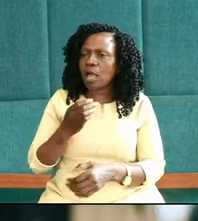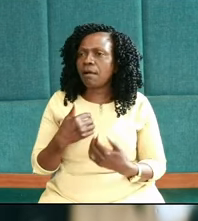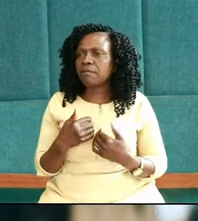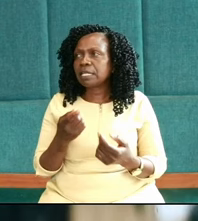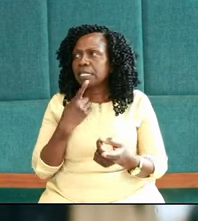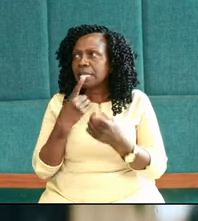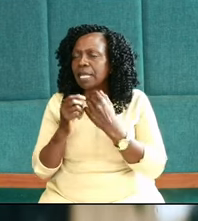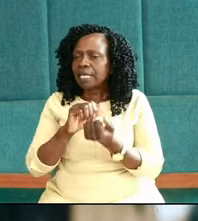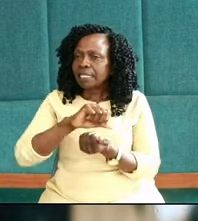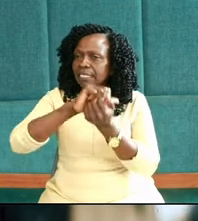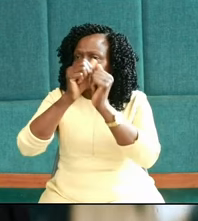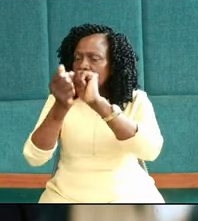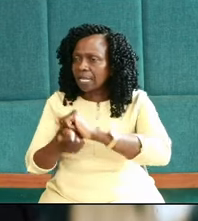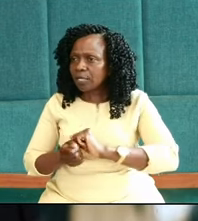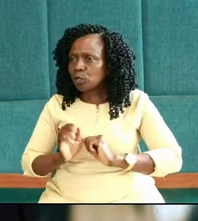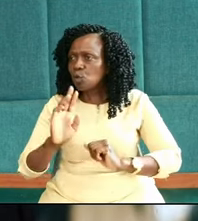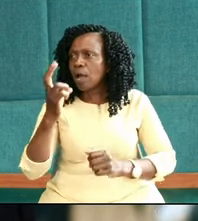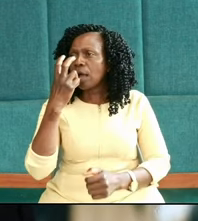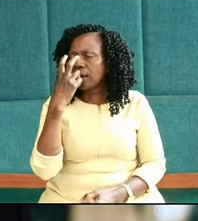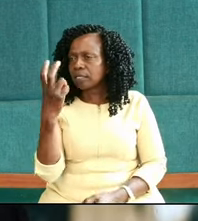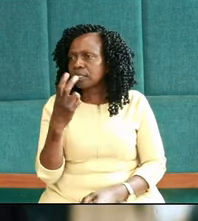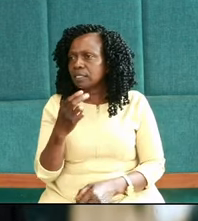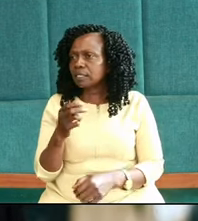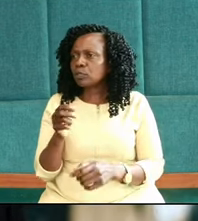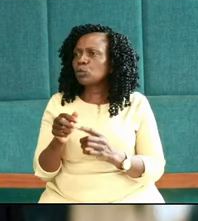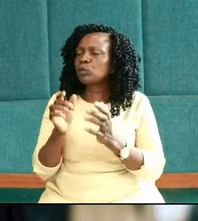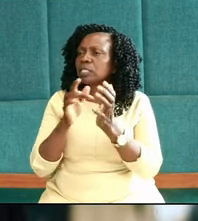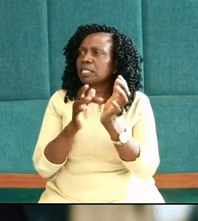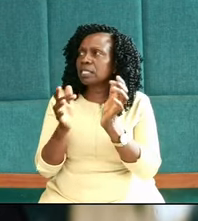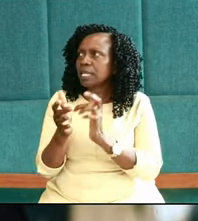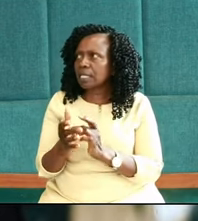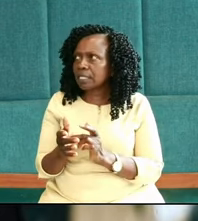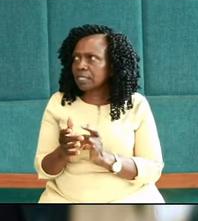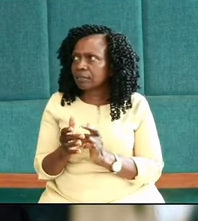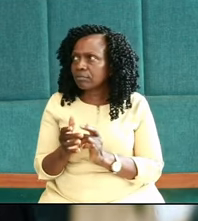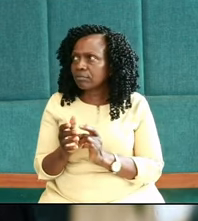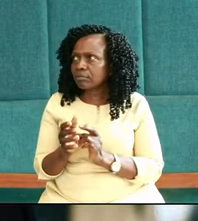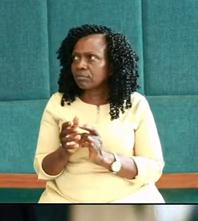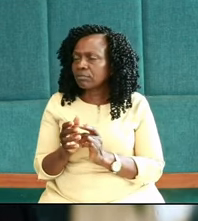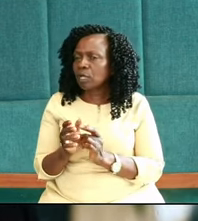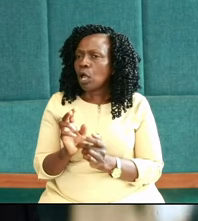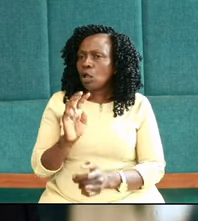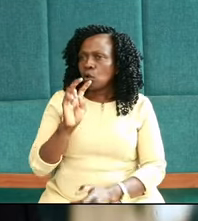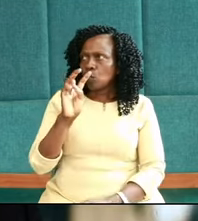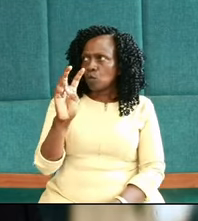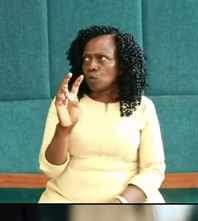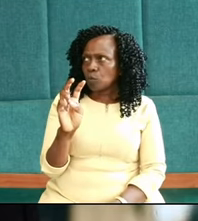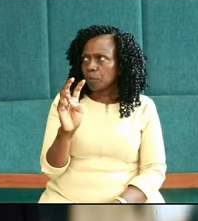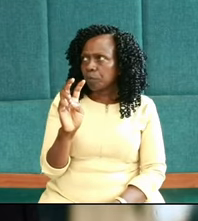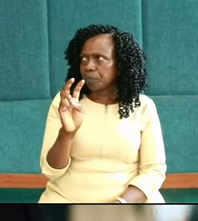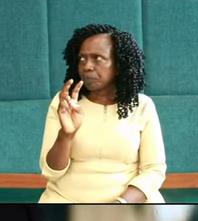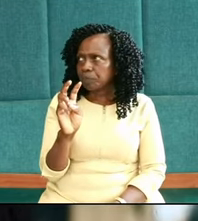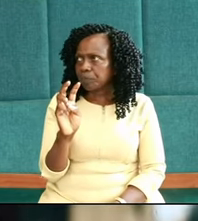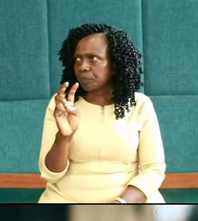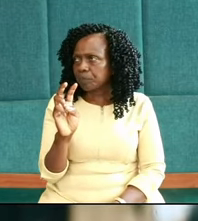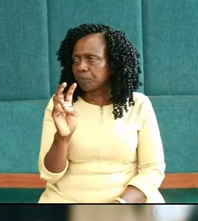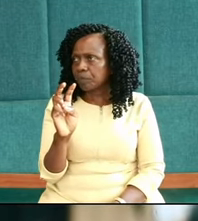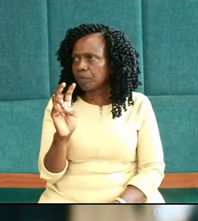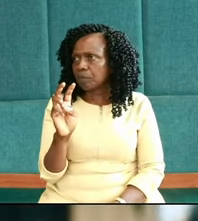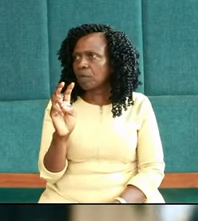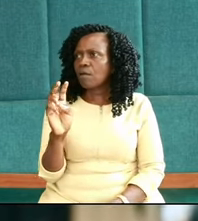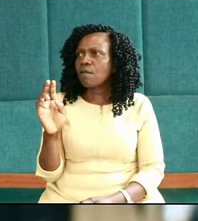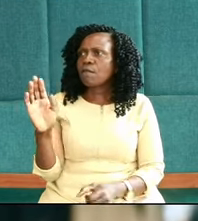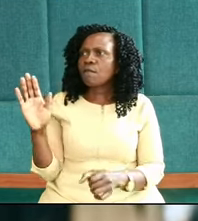says, turn your eyes upon Jesus, keenly look at line 2.